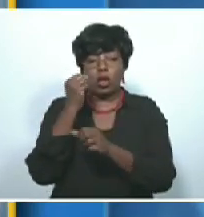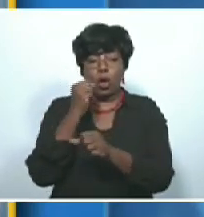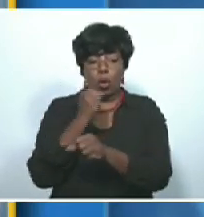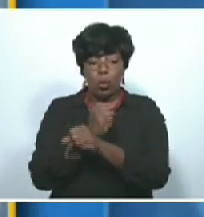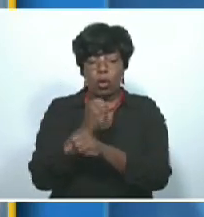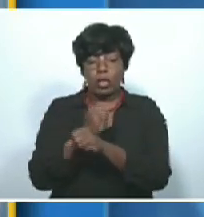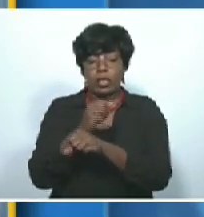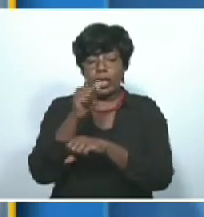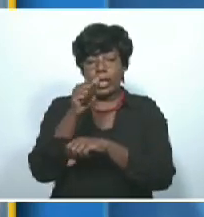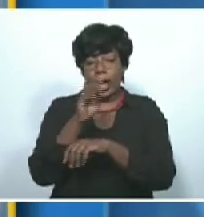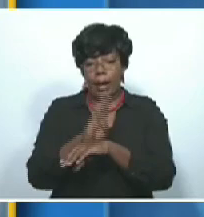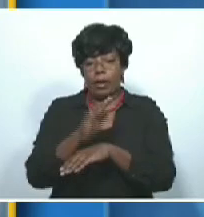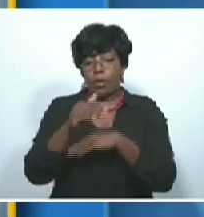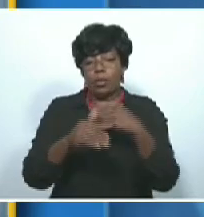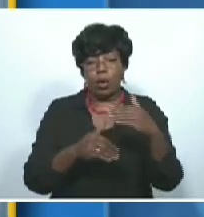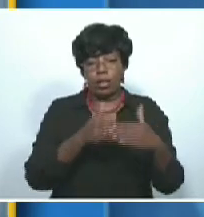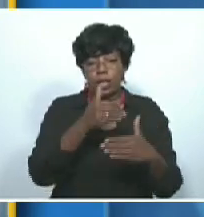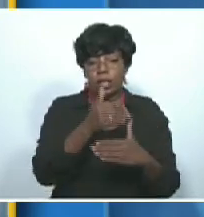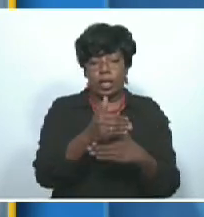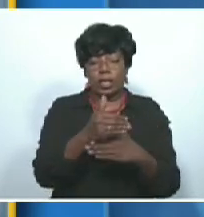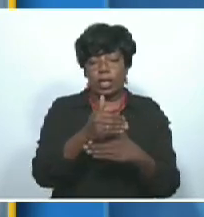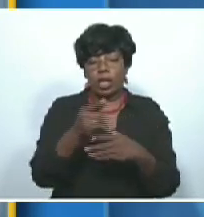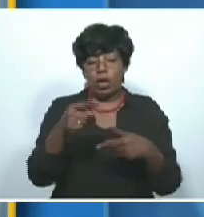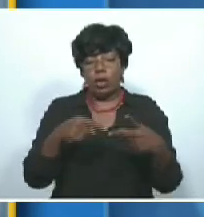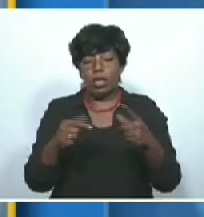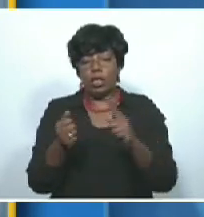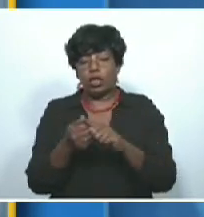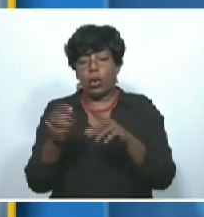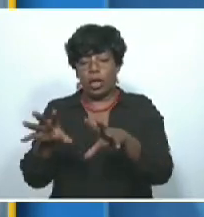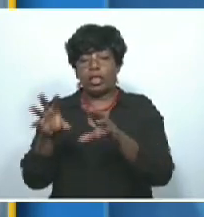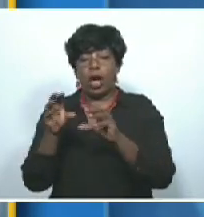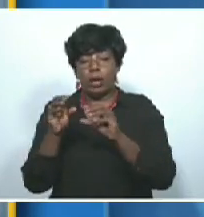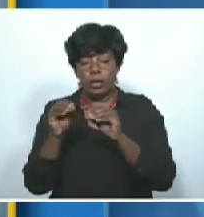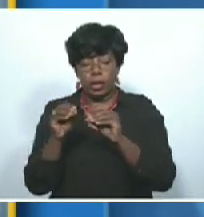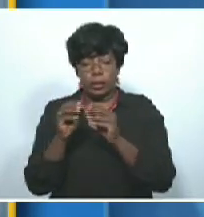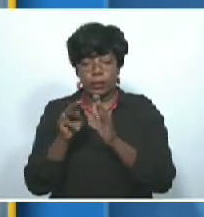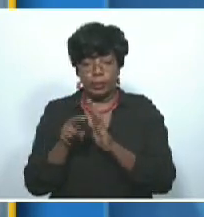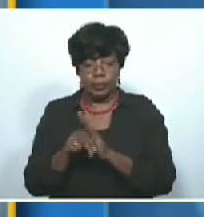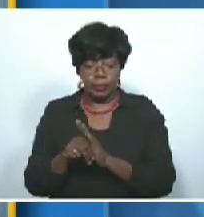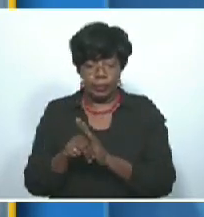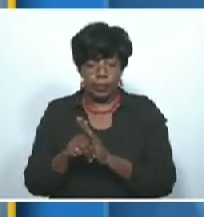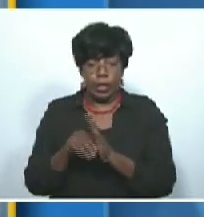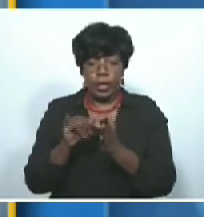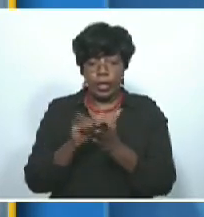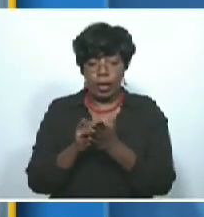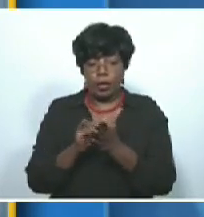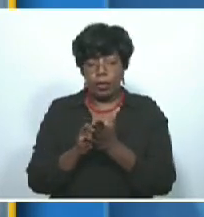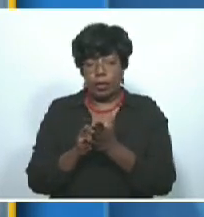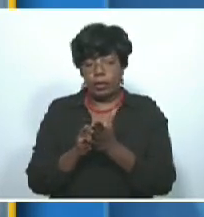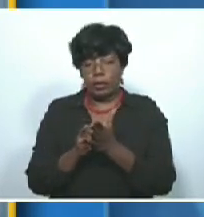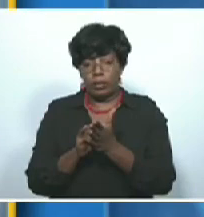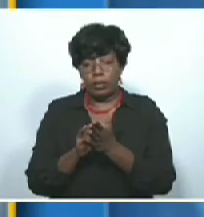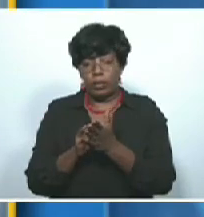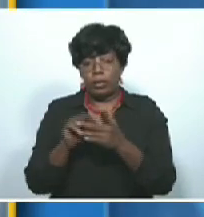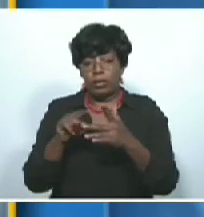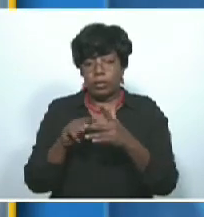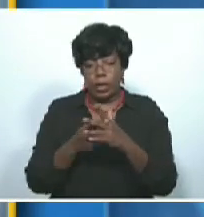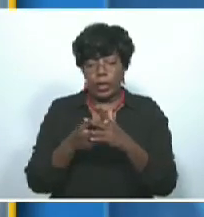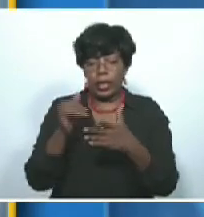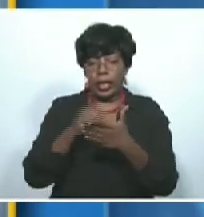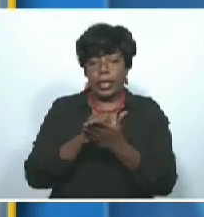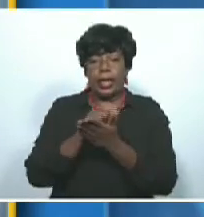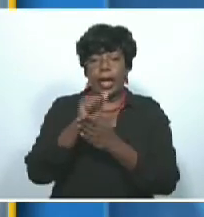Abaco on processing matters relating to an adoption. An adoption committee is also expected to be formed in Marsh Harbor,